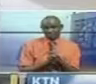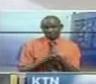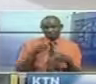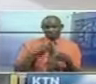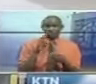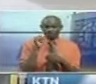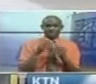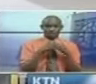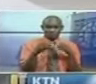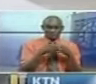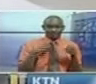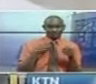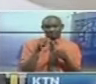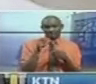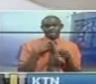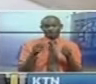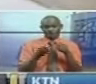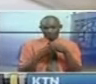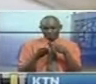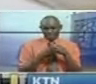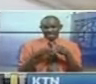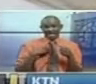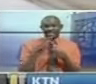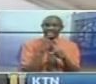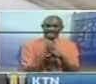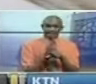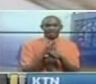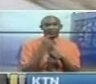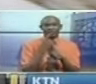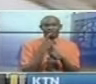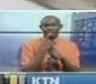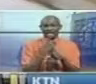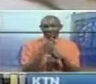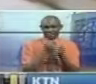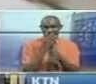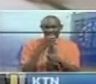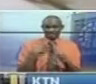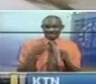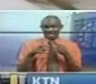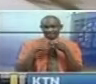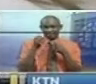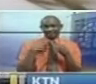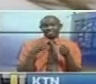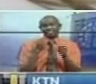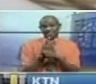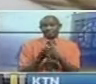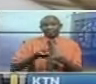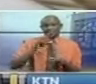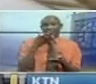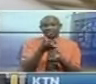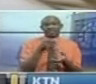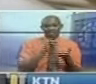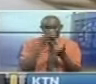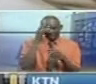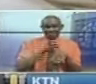the US dollar per barrel in November to $113.85 per barrel in December. Now, the increases in fuel prices could